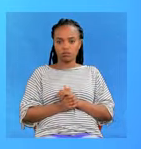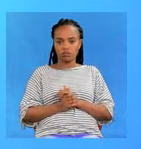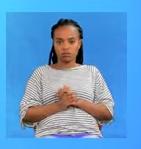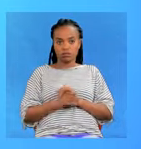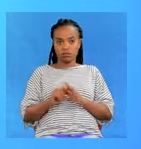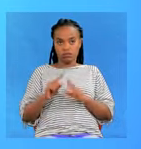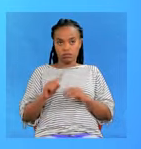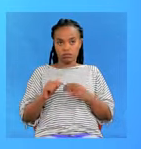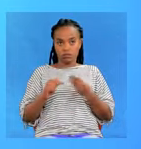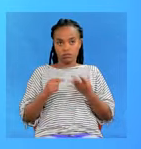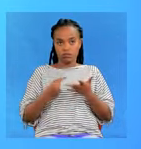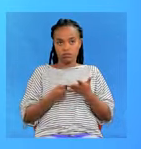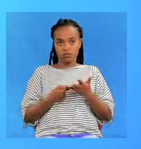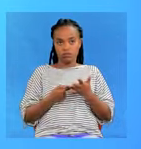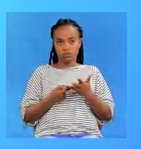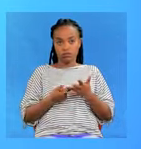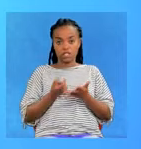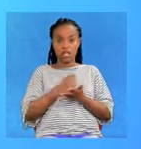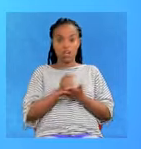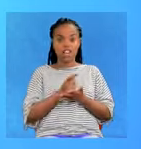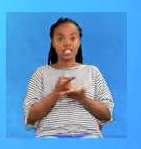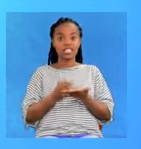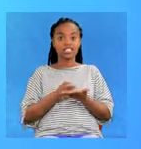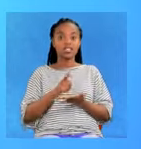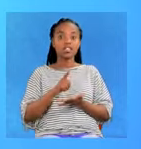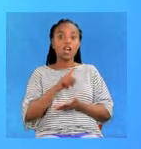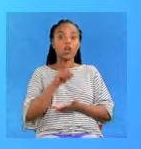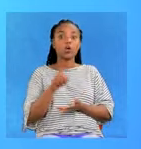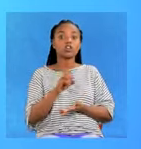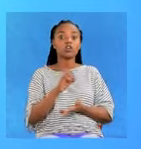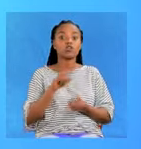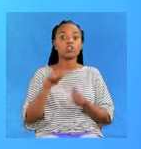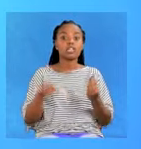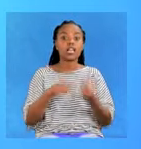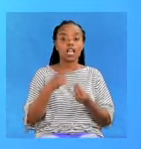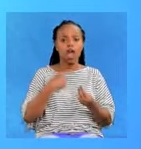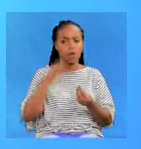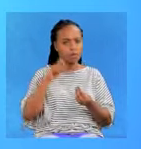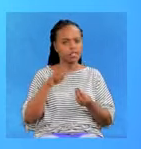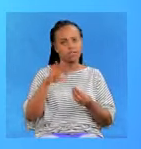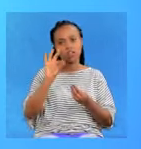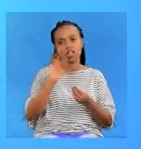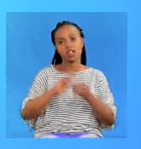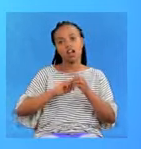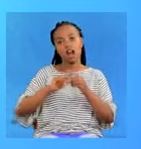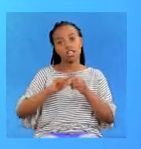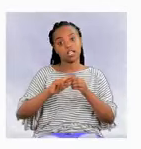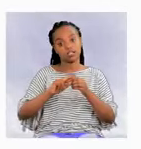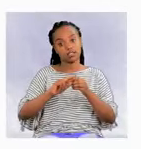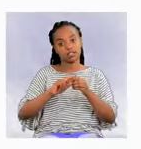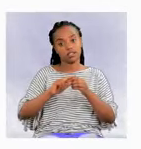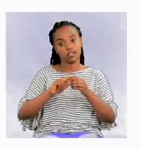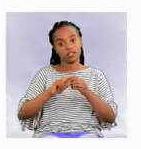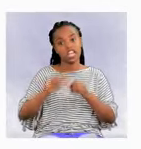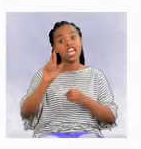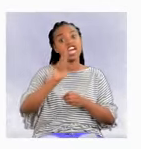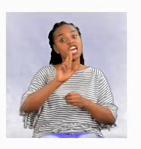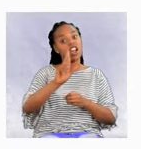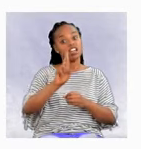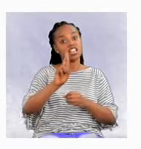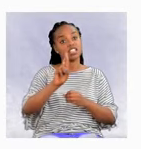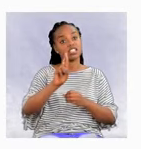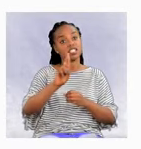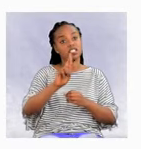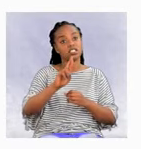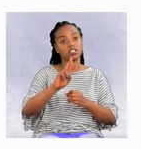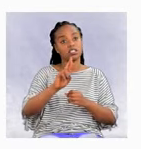So, to write the equation of this circle, I need to find the radius. The radius is this